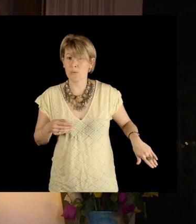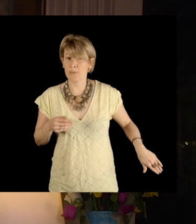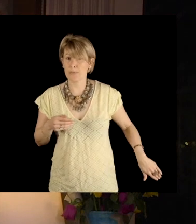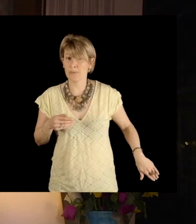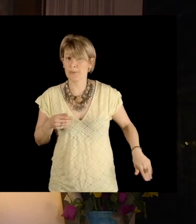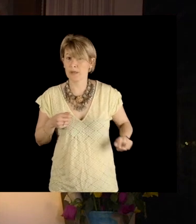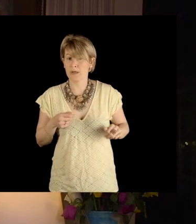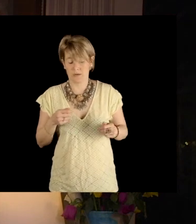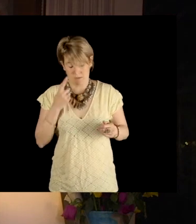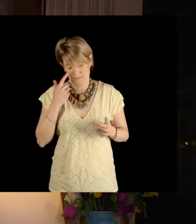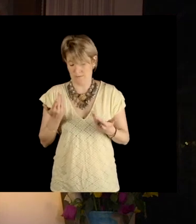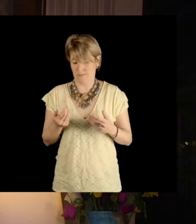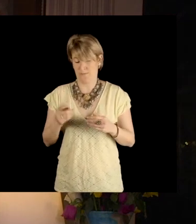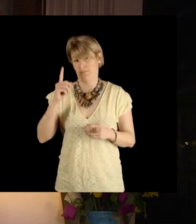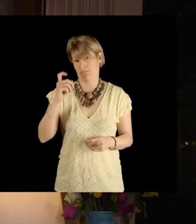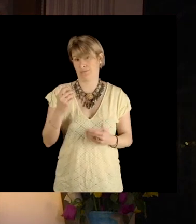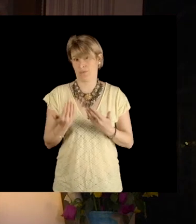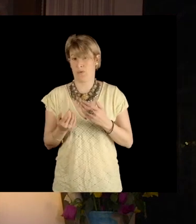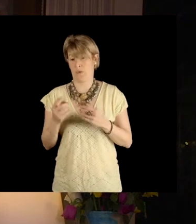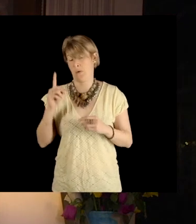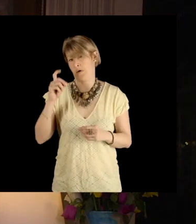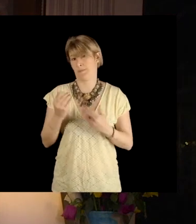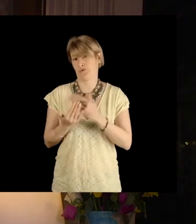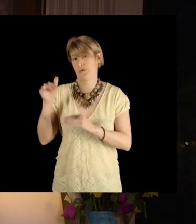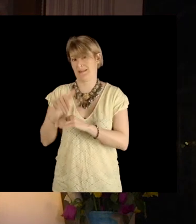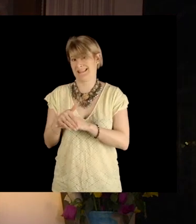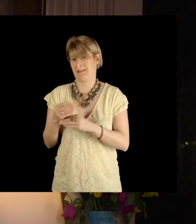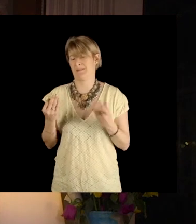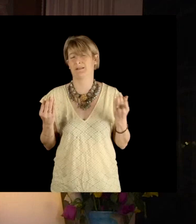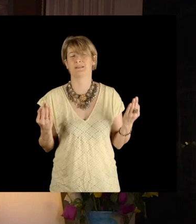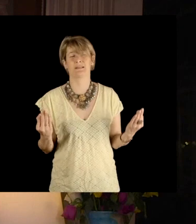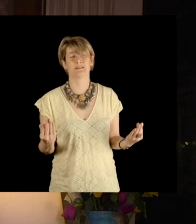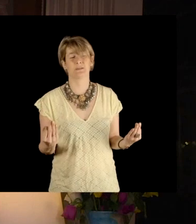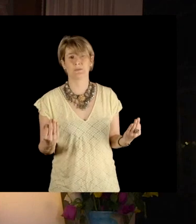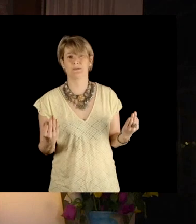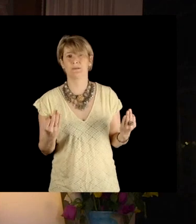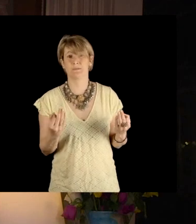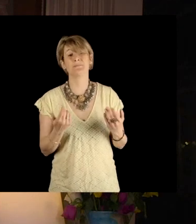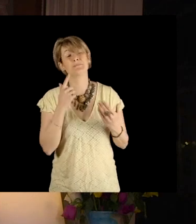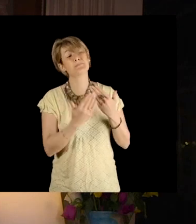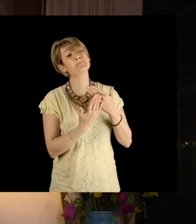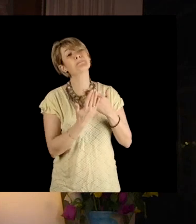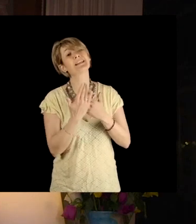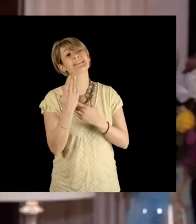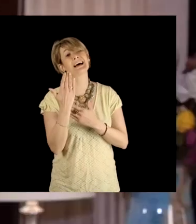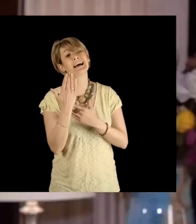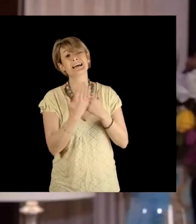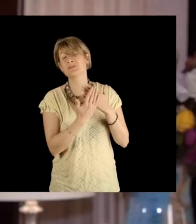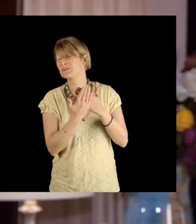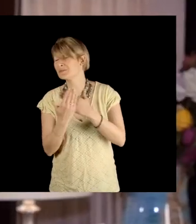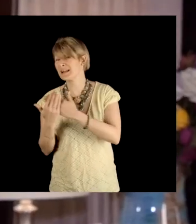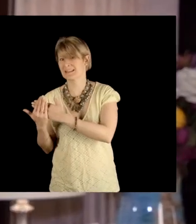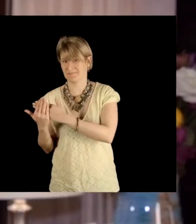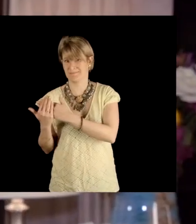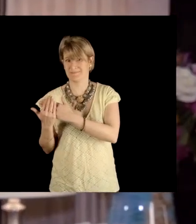that connection was made weaker because of these complexities and impurities. Now we are strengthening it by removing them. When we